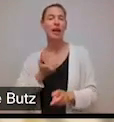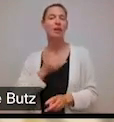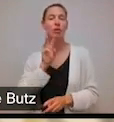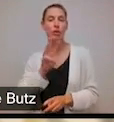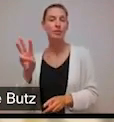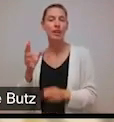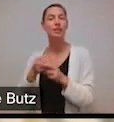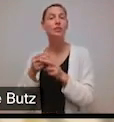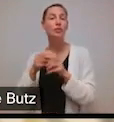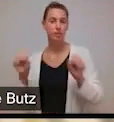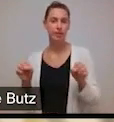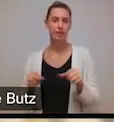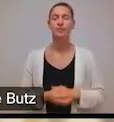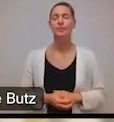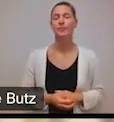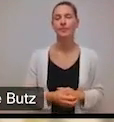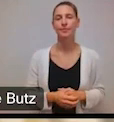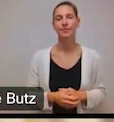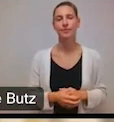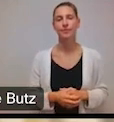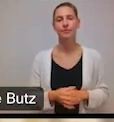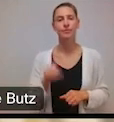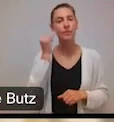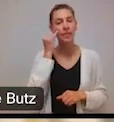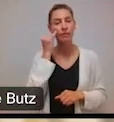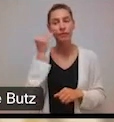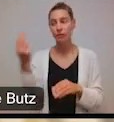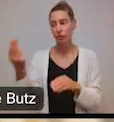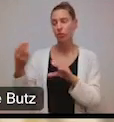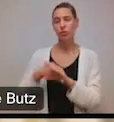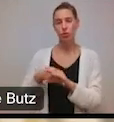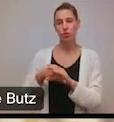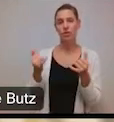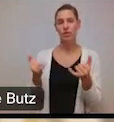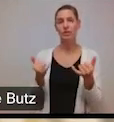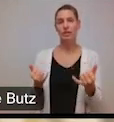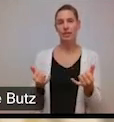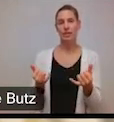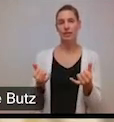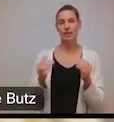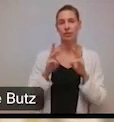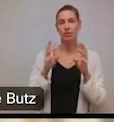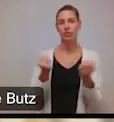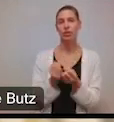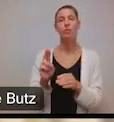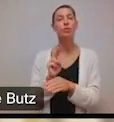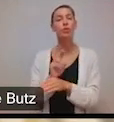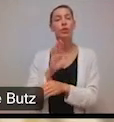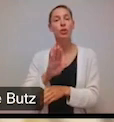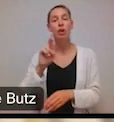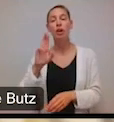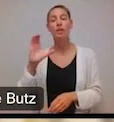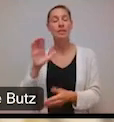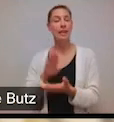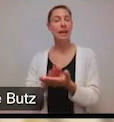soon as possible. So if you signed in to this session with your RRC academic email, you